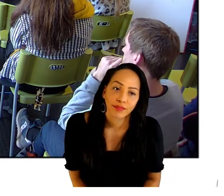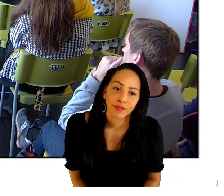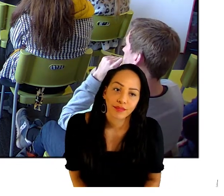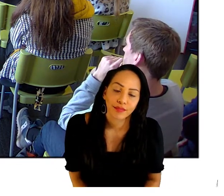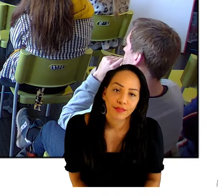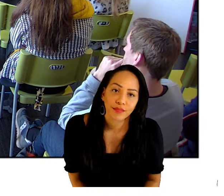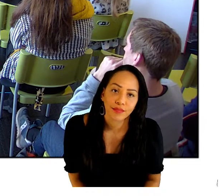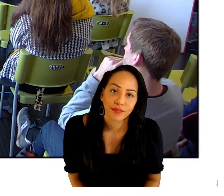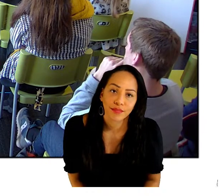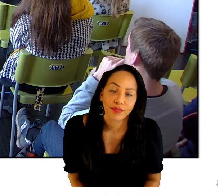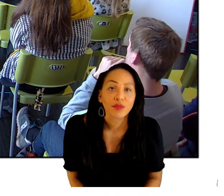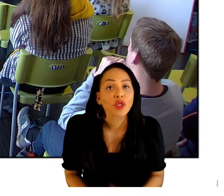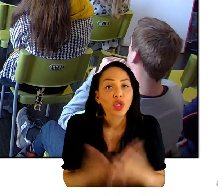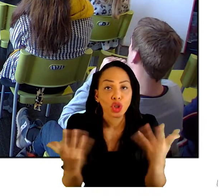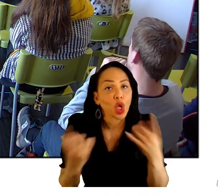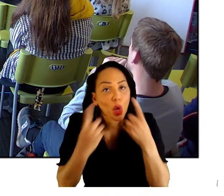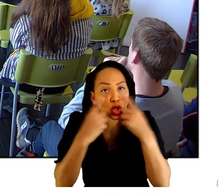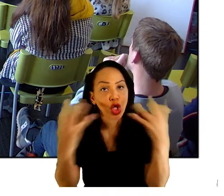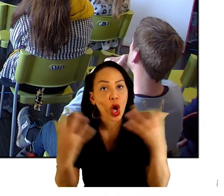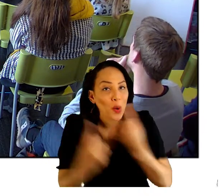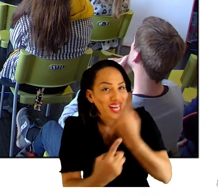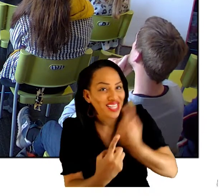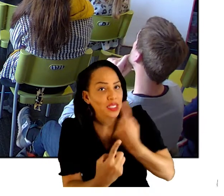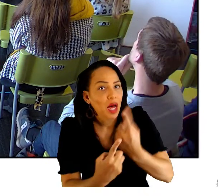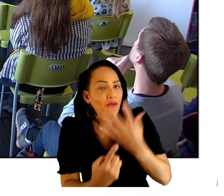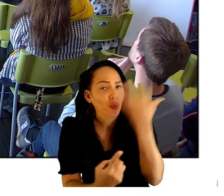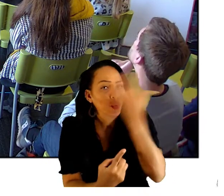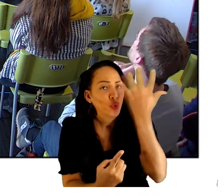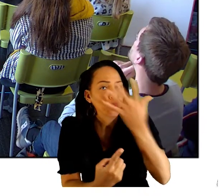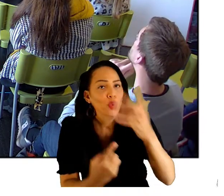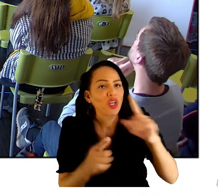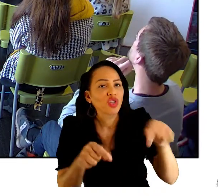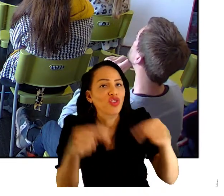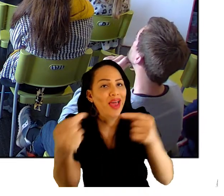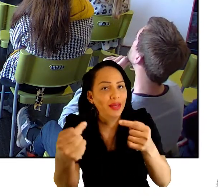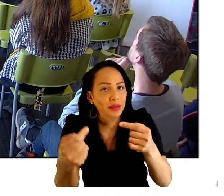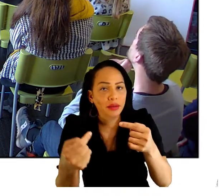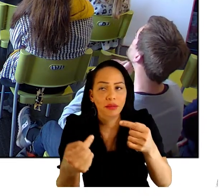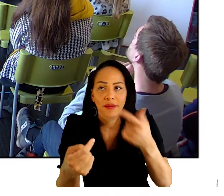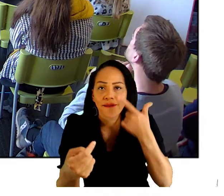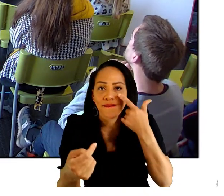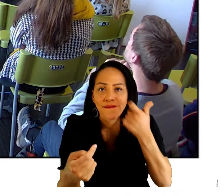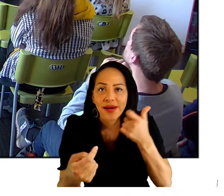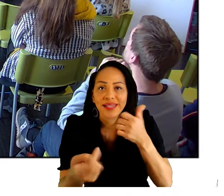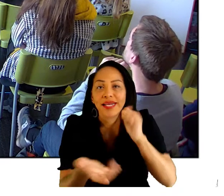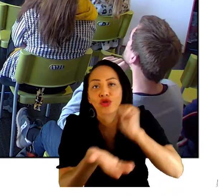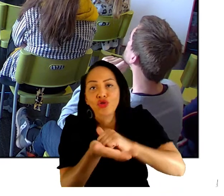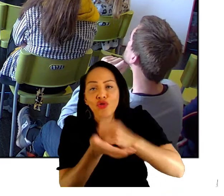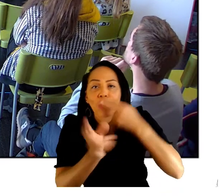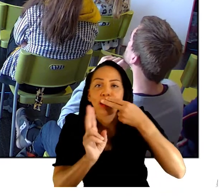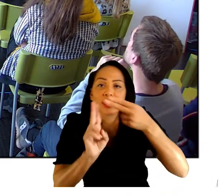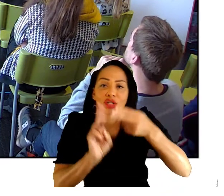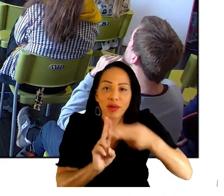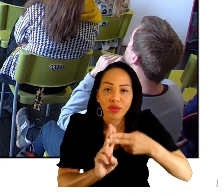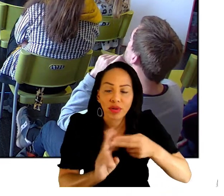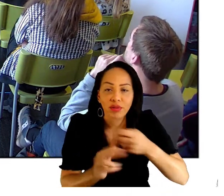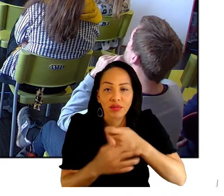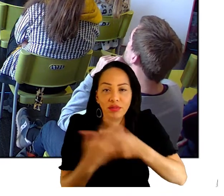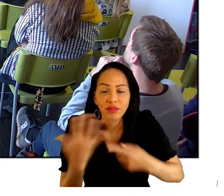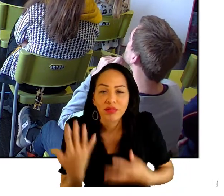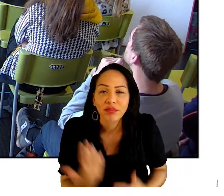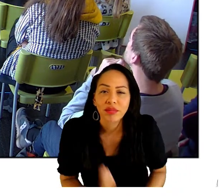it's a challenge. Yeah. Yeah. Just trying to find the right description. We just need to be on bigger stages and bigger